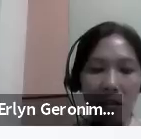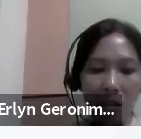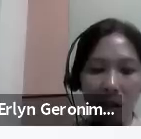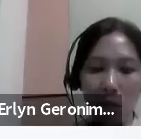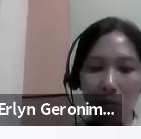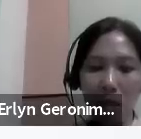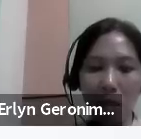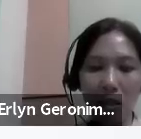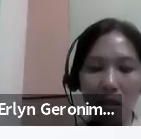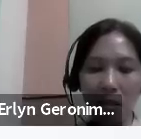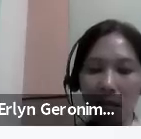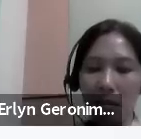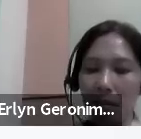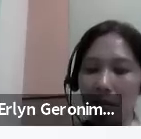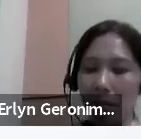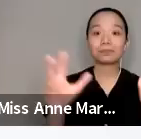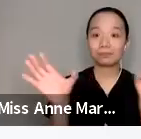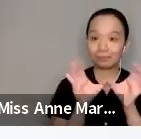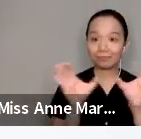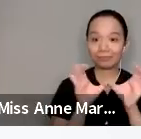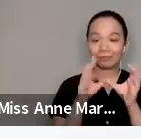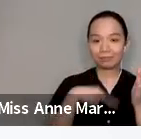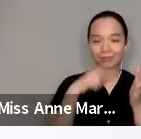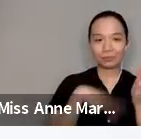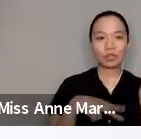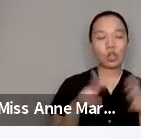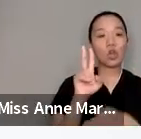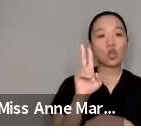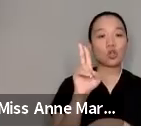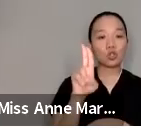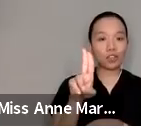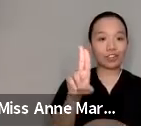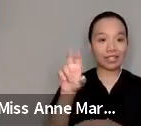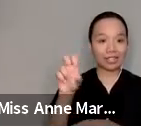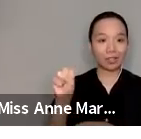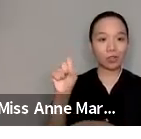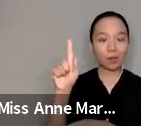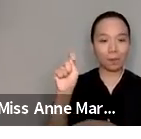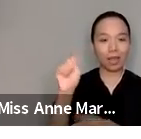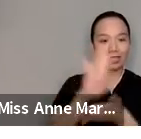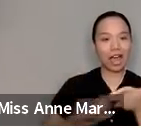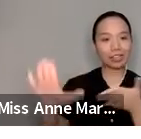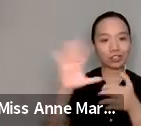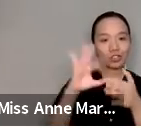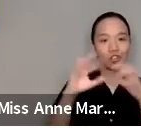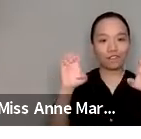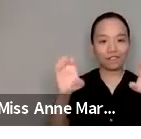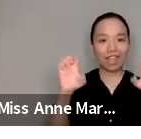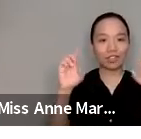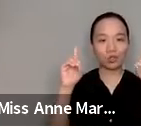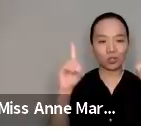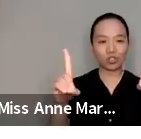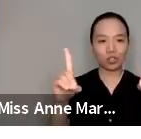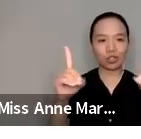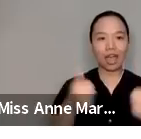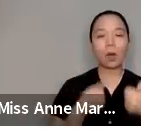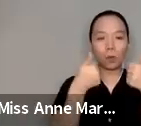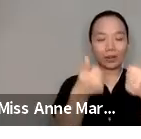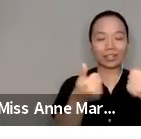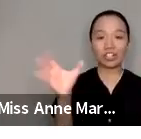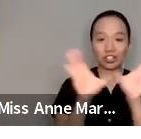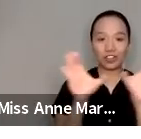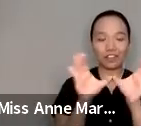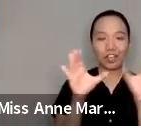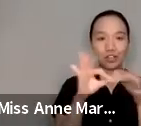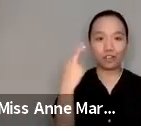The citation reads, University of Santo Tomas College of Education awards this certificate